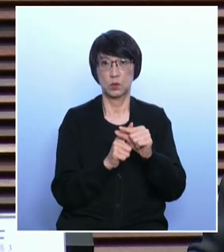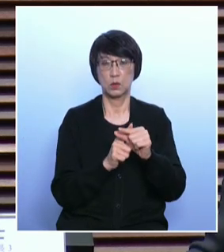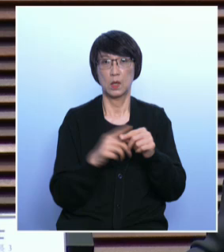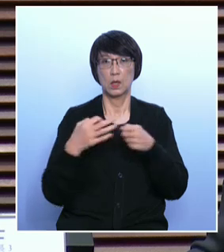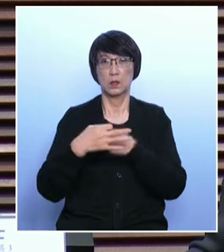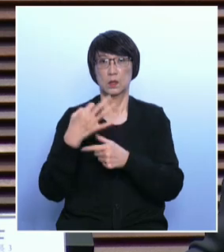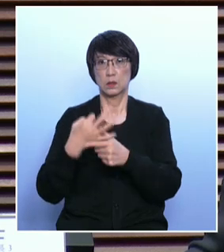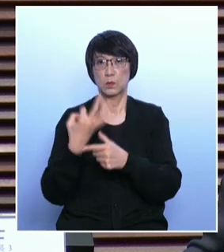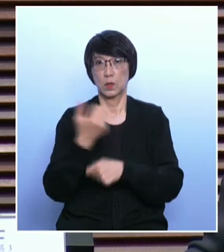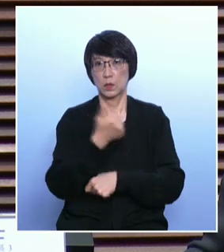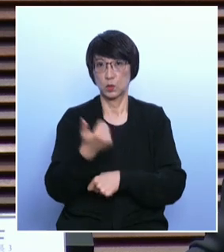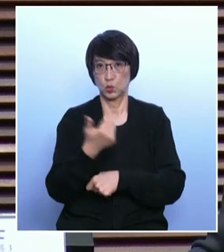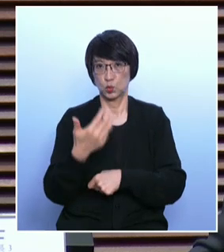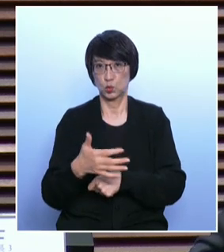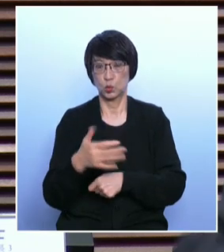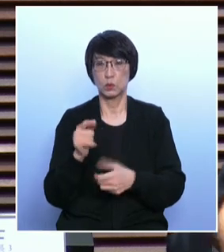expand the